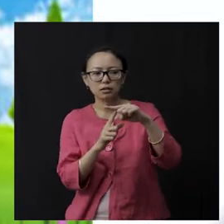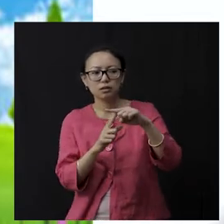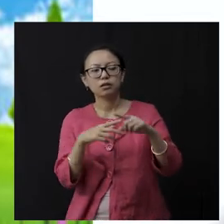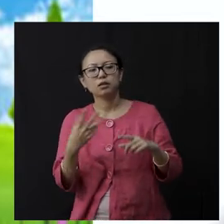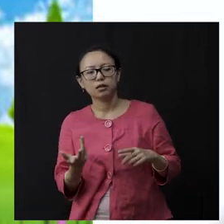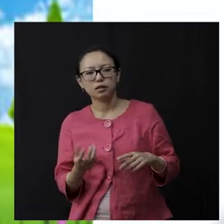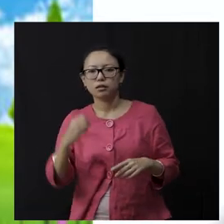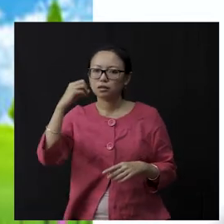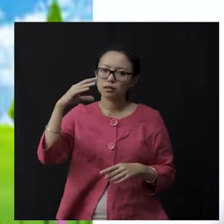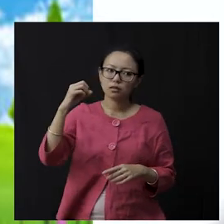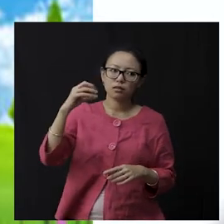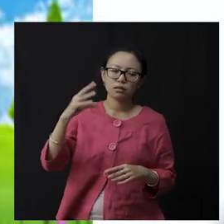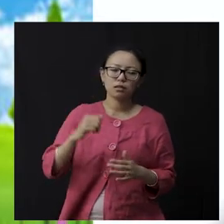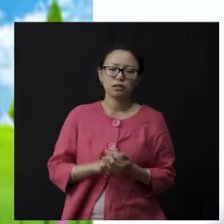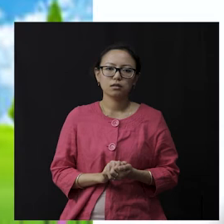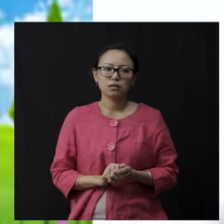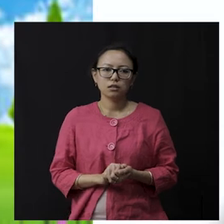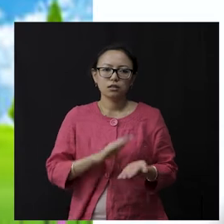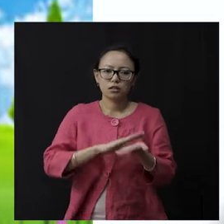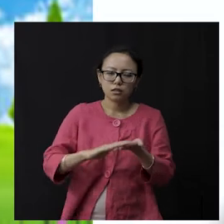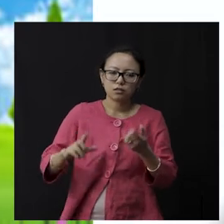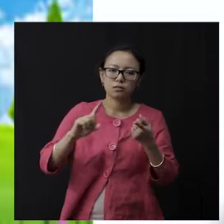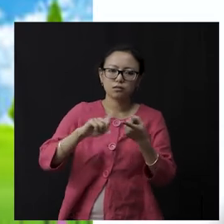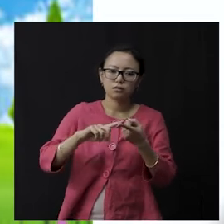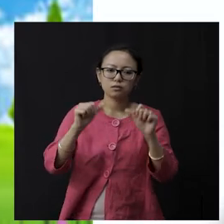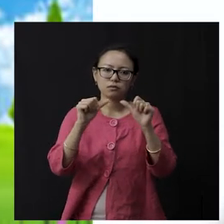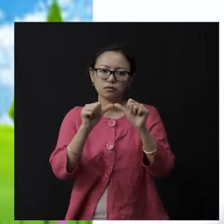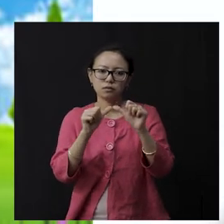what, children? Heat.